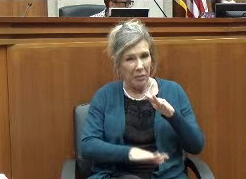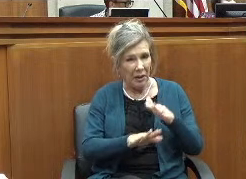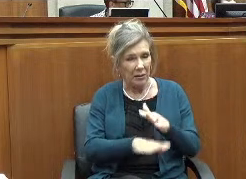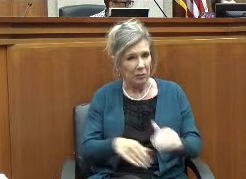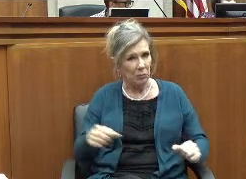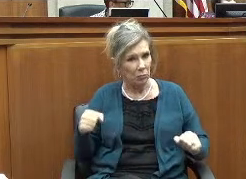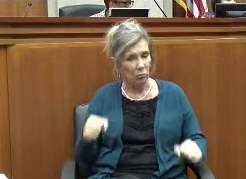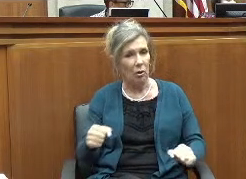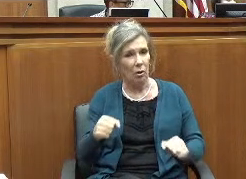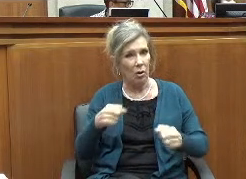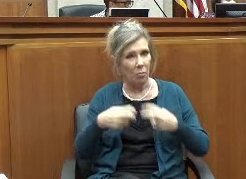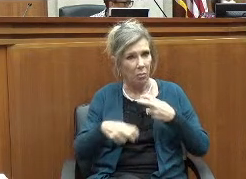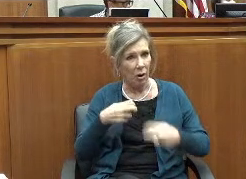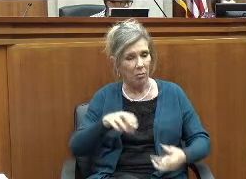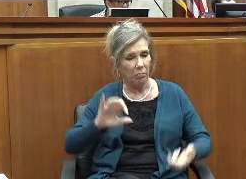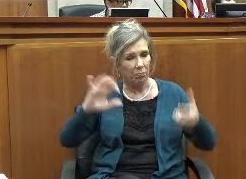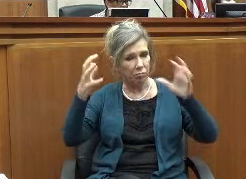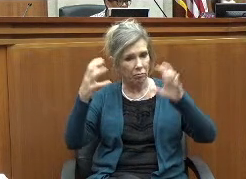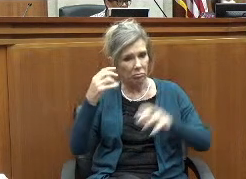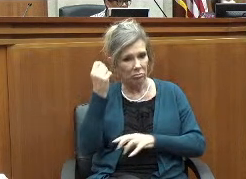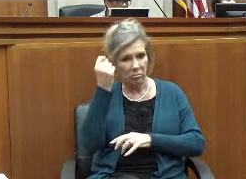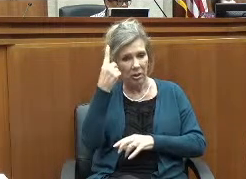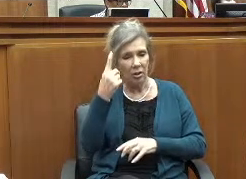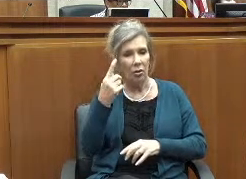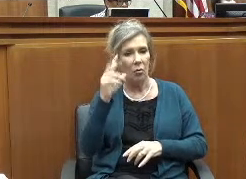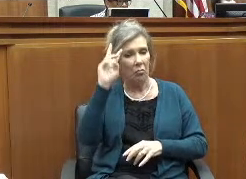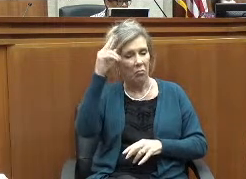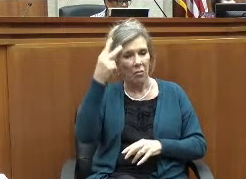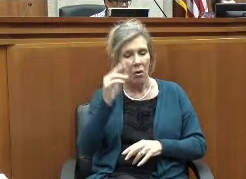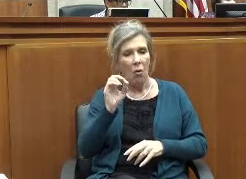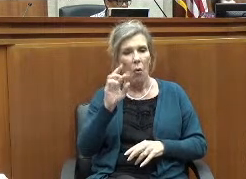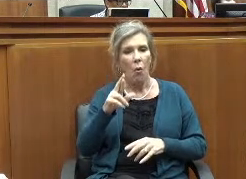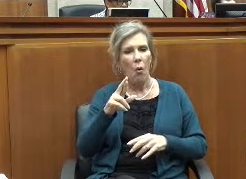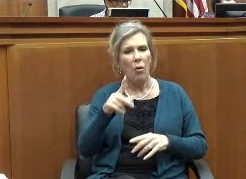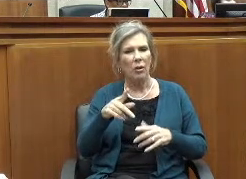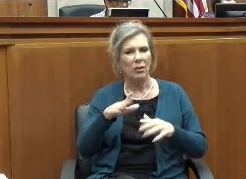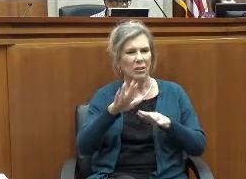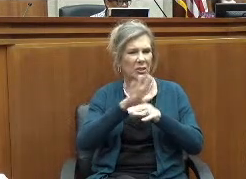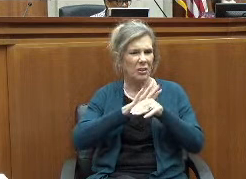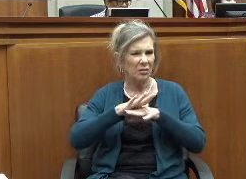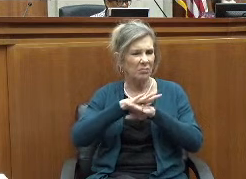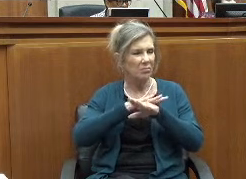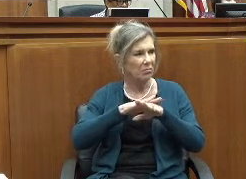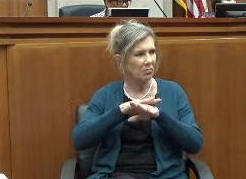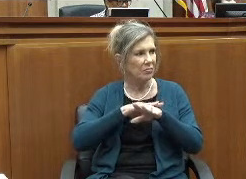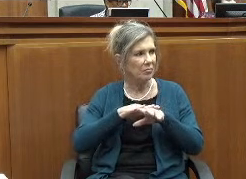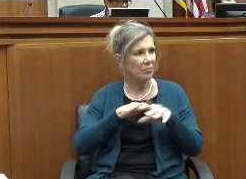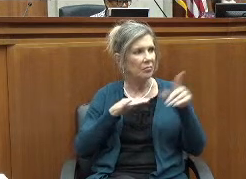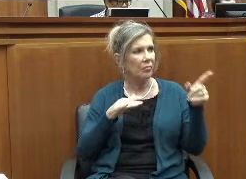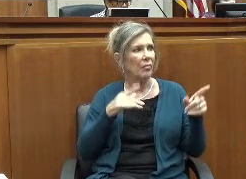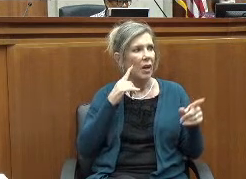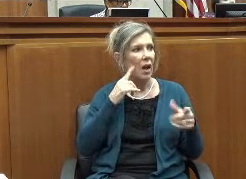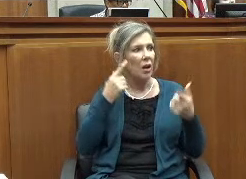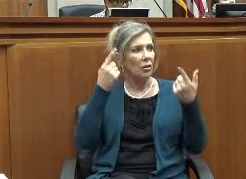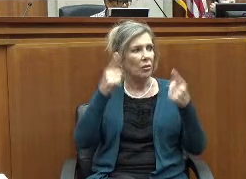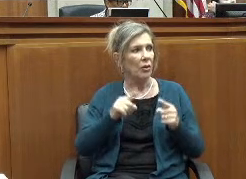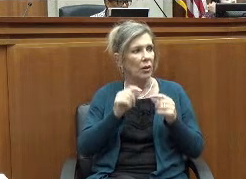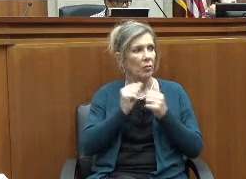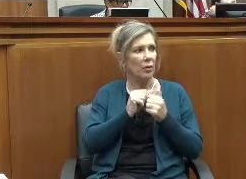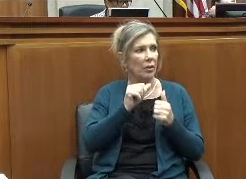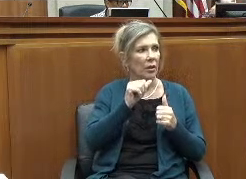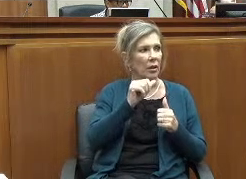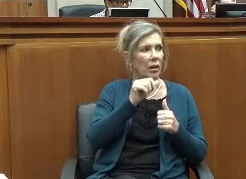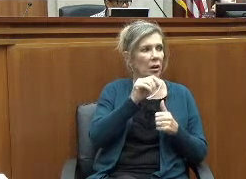fundamental misunderstanding or disagreement? I agree with the verbiage that Dr. Brumley is using and